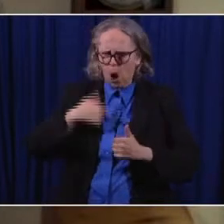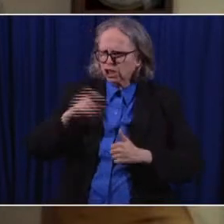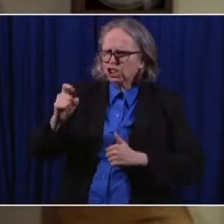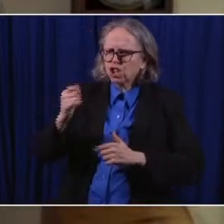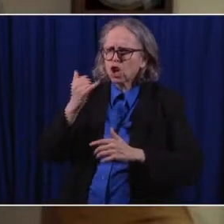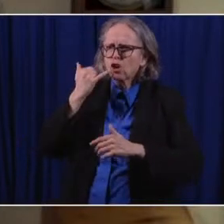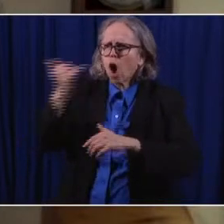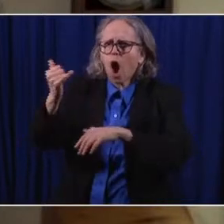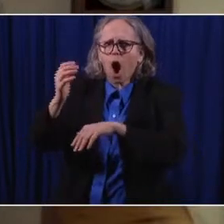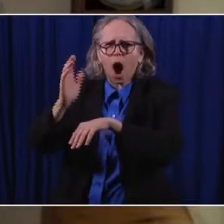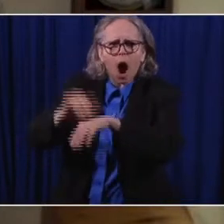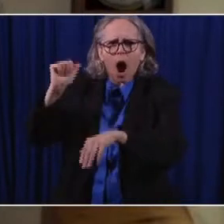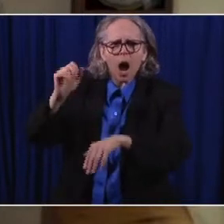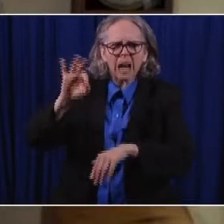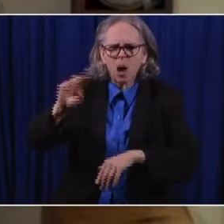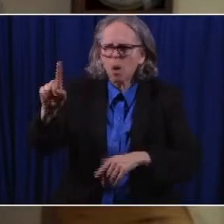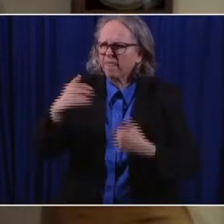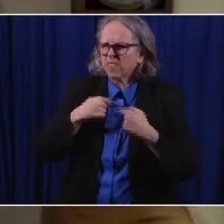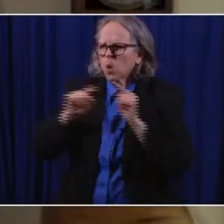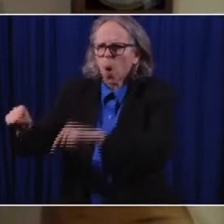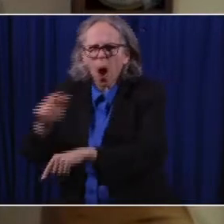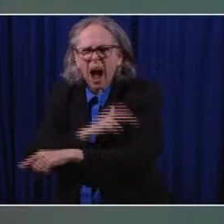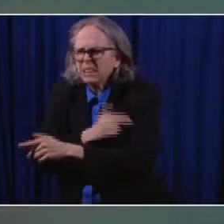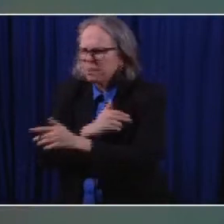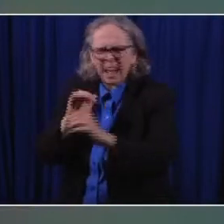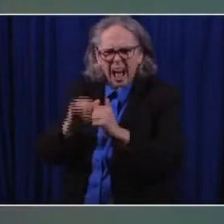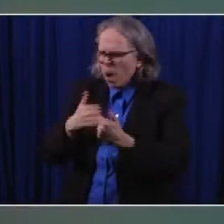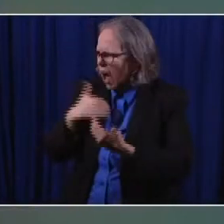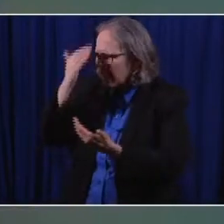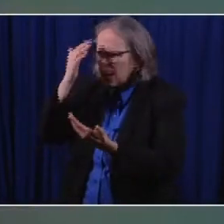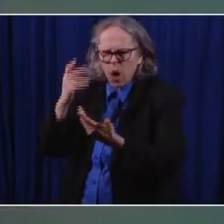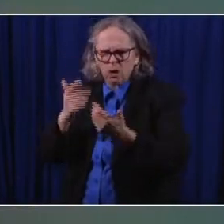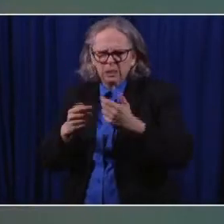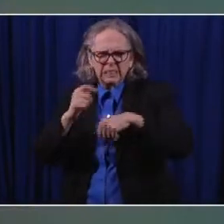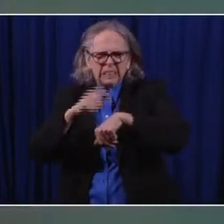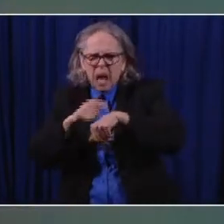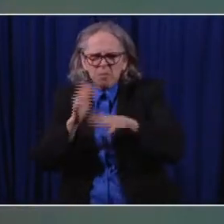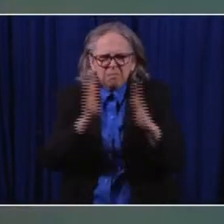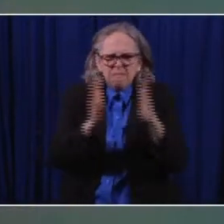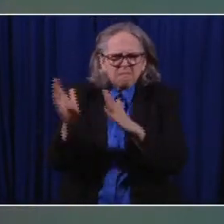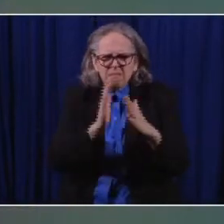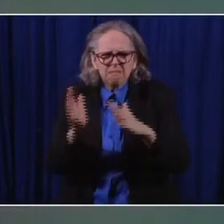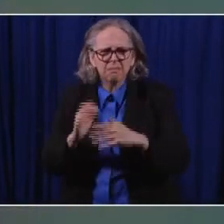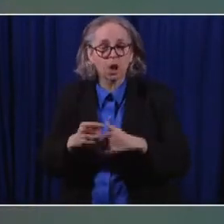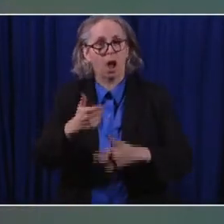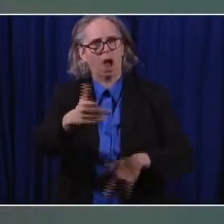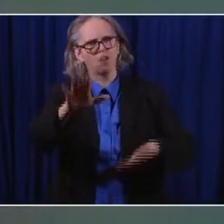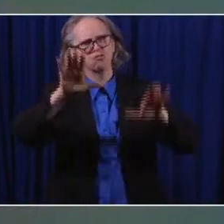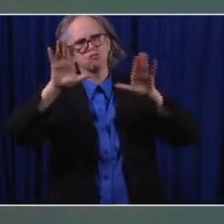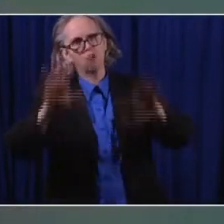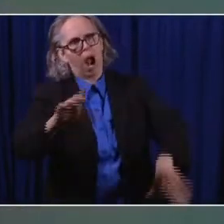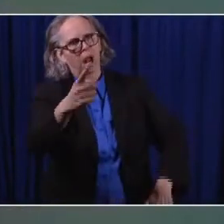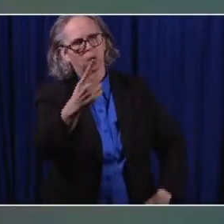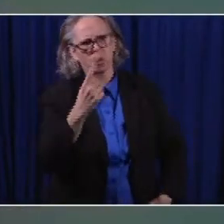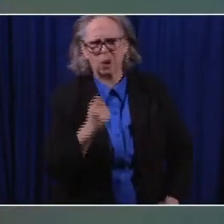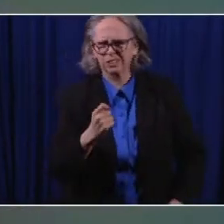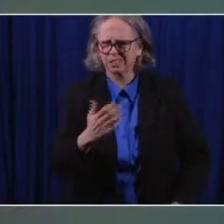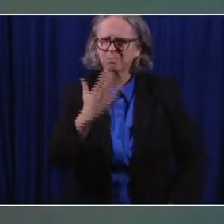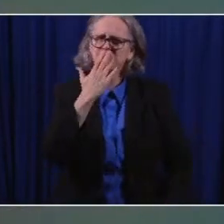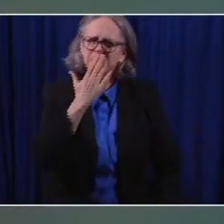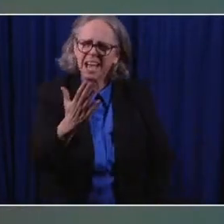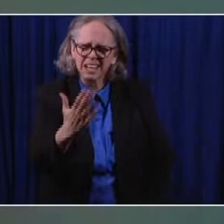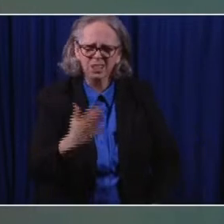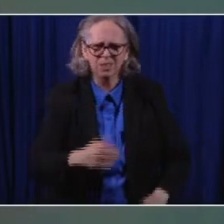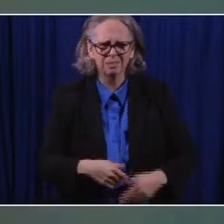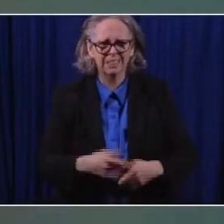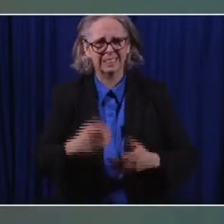do whatever needs to be done there? Right. This is a great question. And thanks, Governor, for giving me the opportunity to speak to Ohioans again.